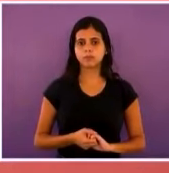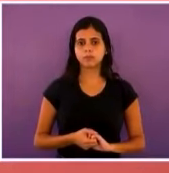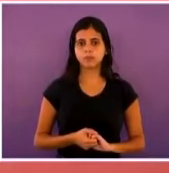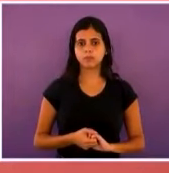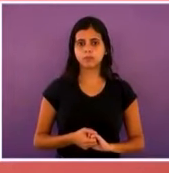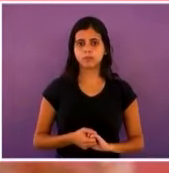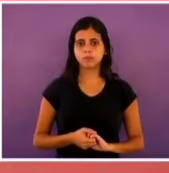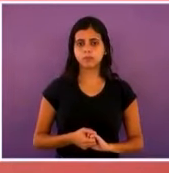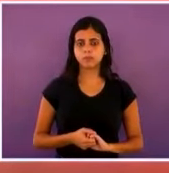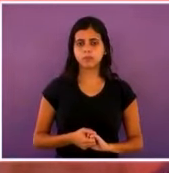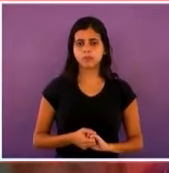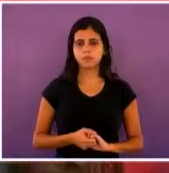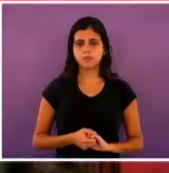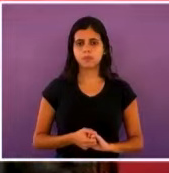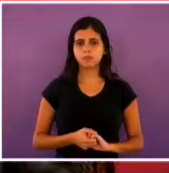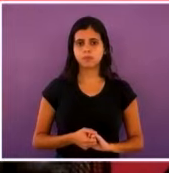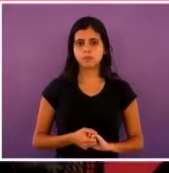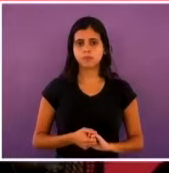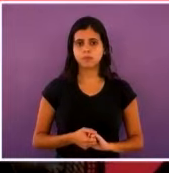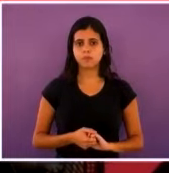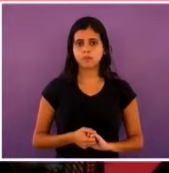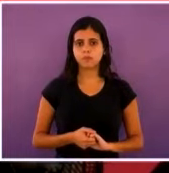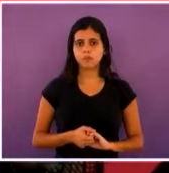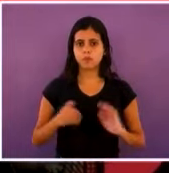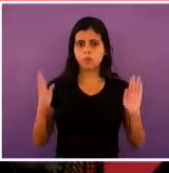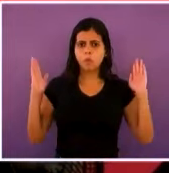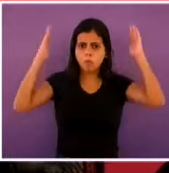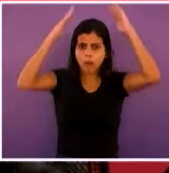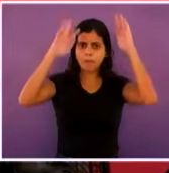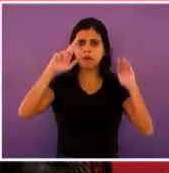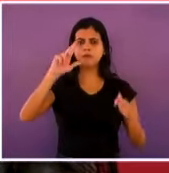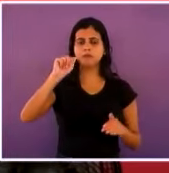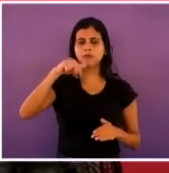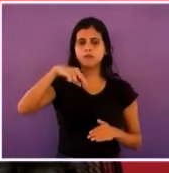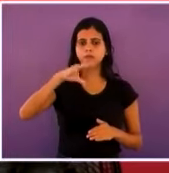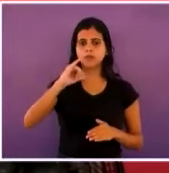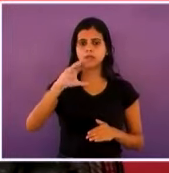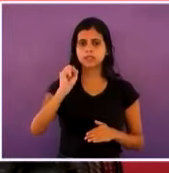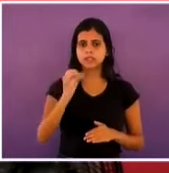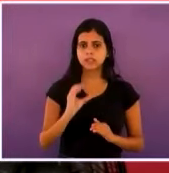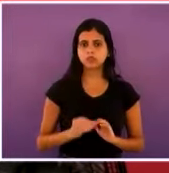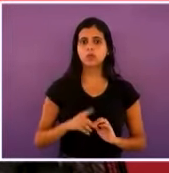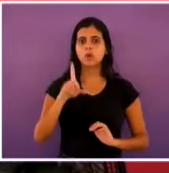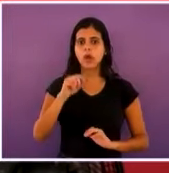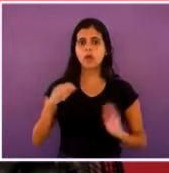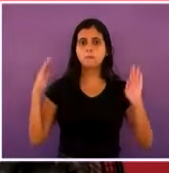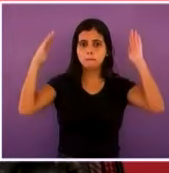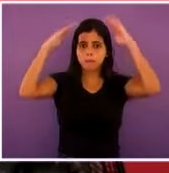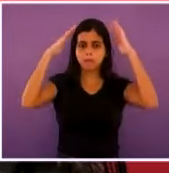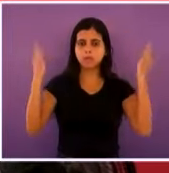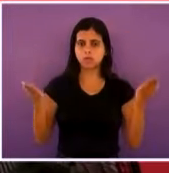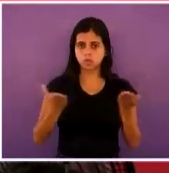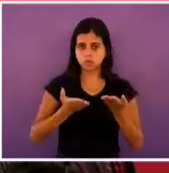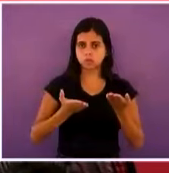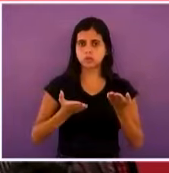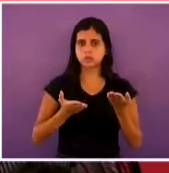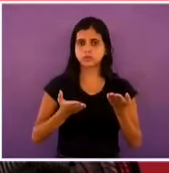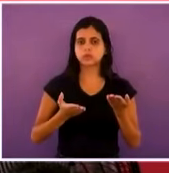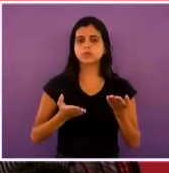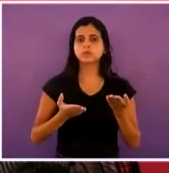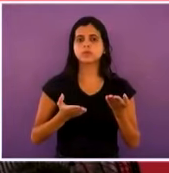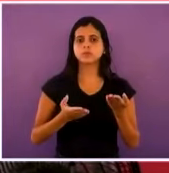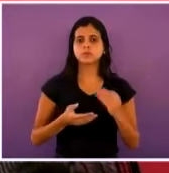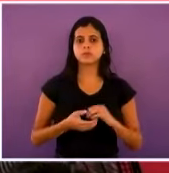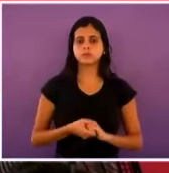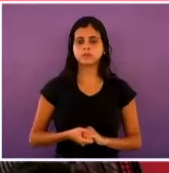Pope Francis is the reigning pope. O Papa Francisco é o Papa reinante hoje. And he's by far the most